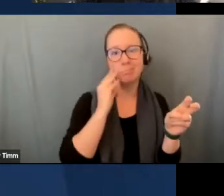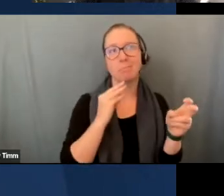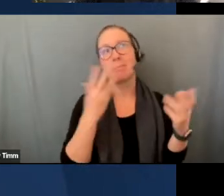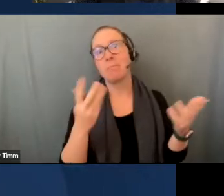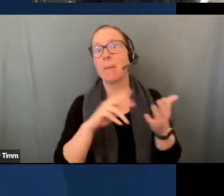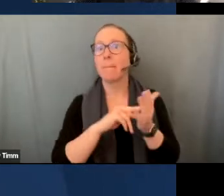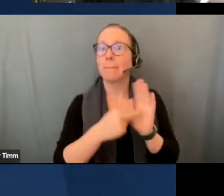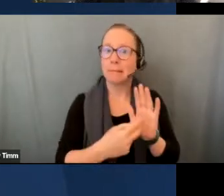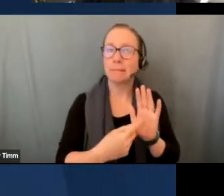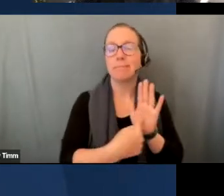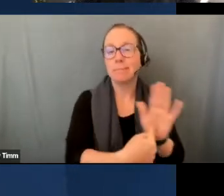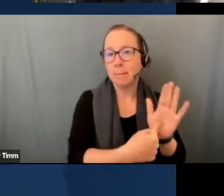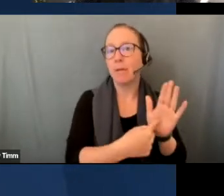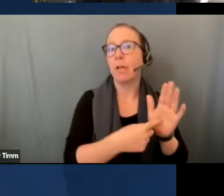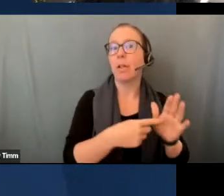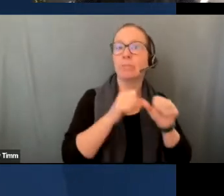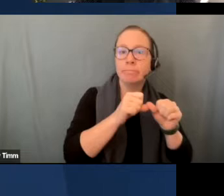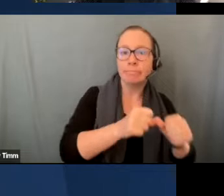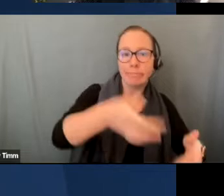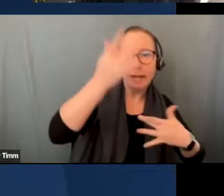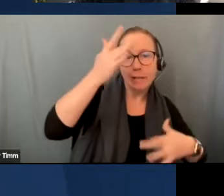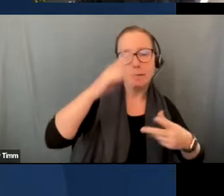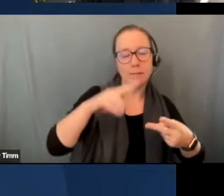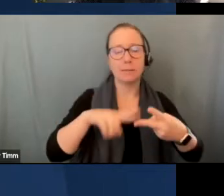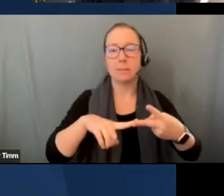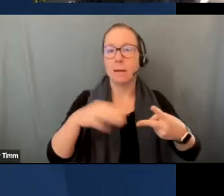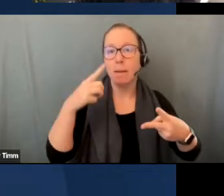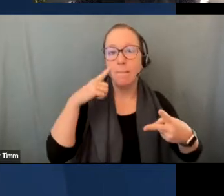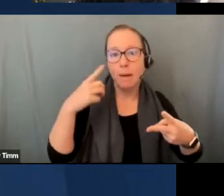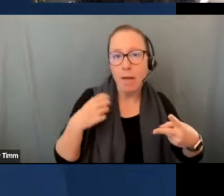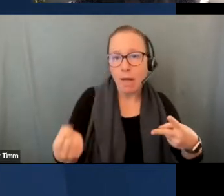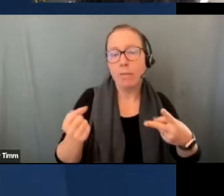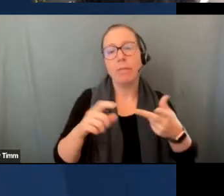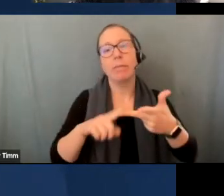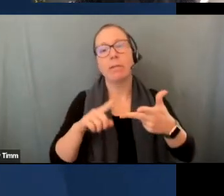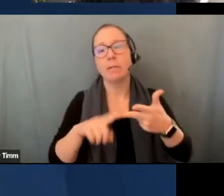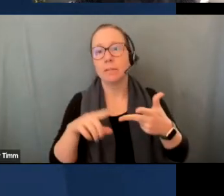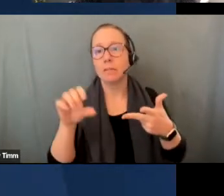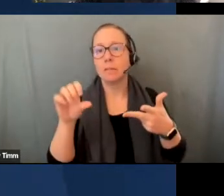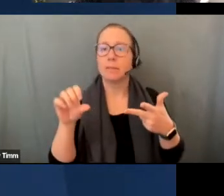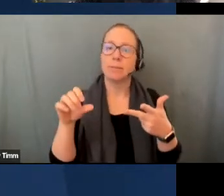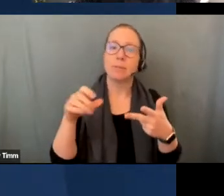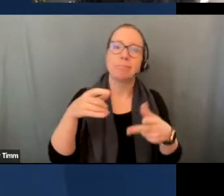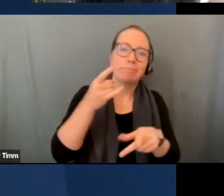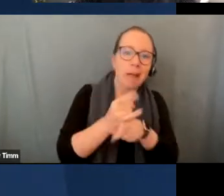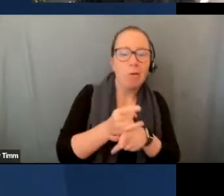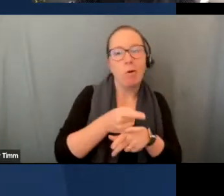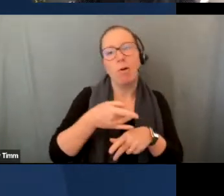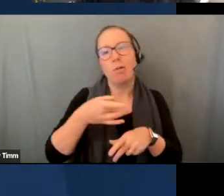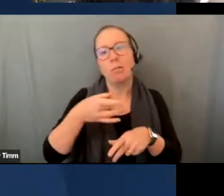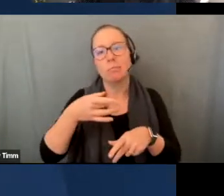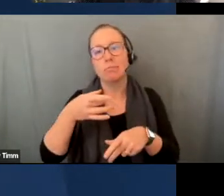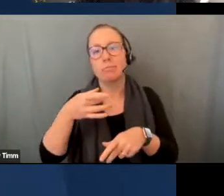chronic illness, a mental health or substance use disorder. I think we've got pockets